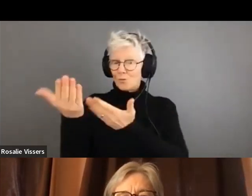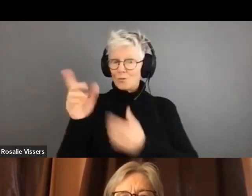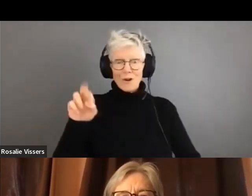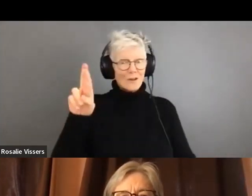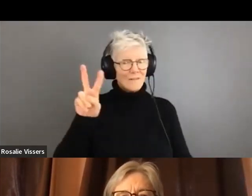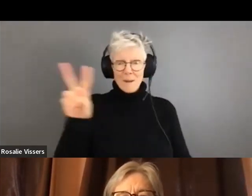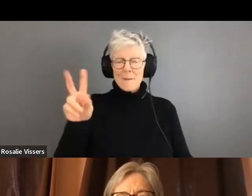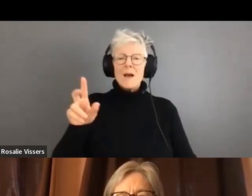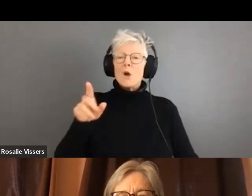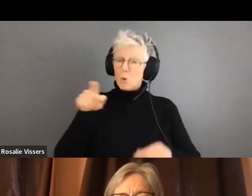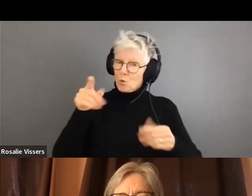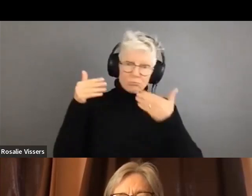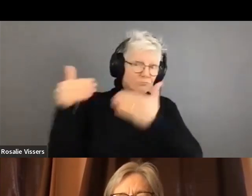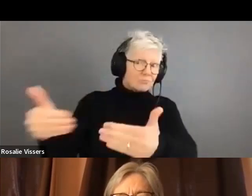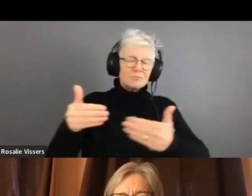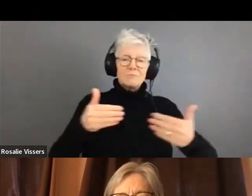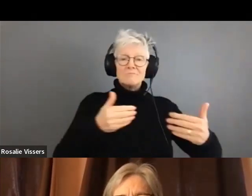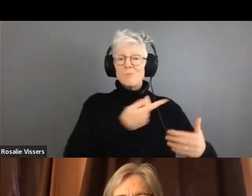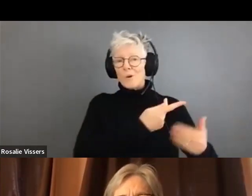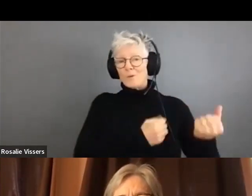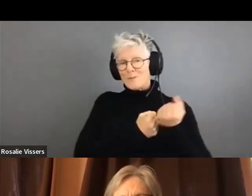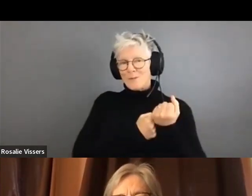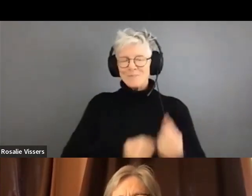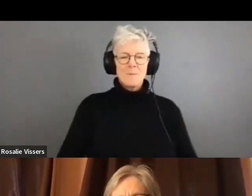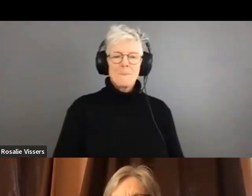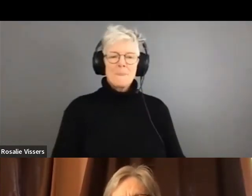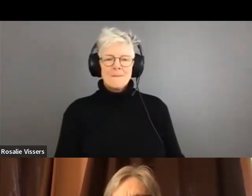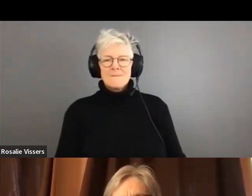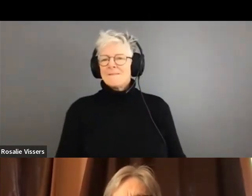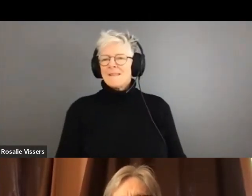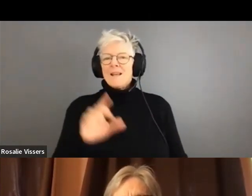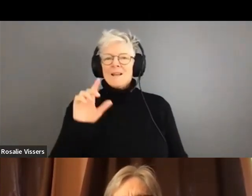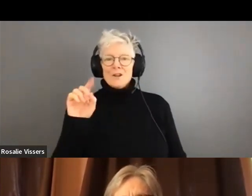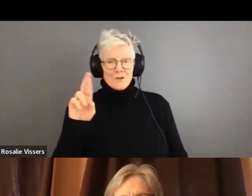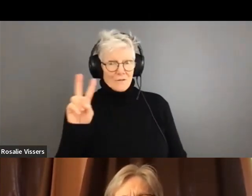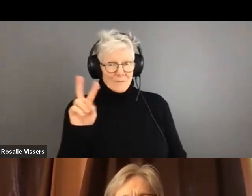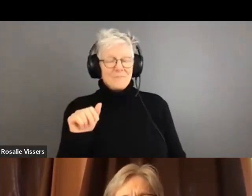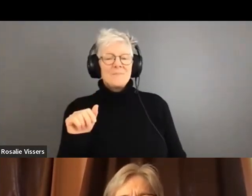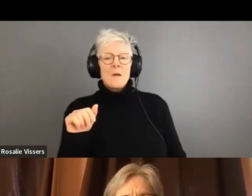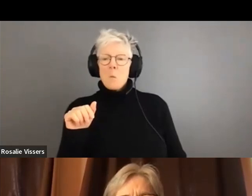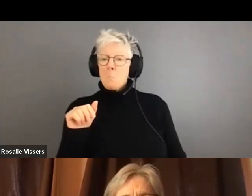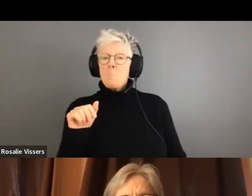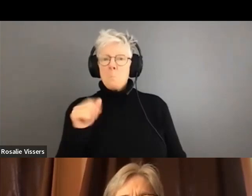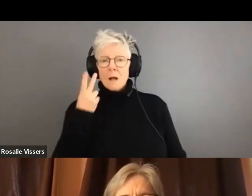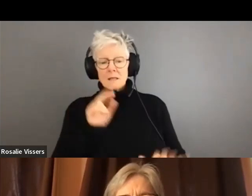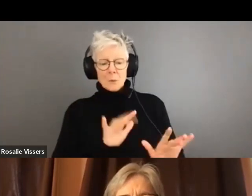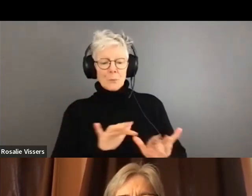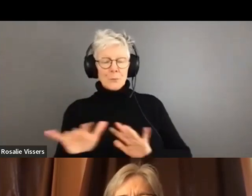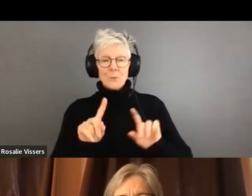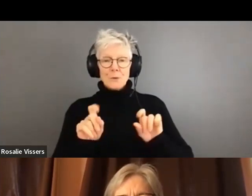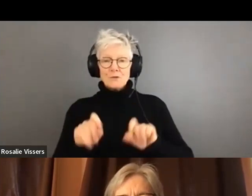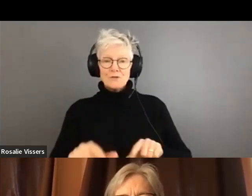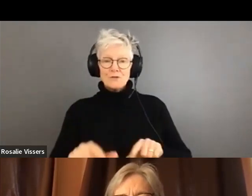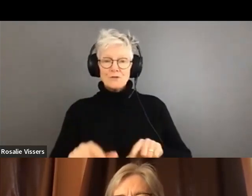and Diana and I will jump in as needed. Okay, well, I see some questions in the chat. So I'm